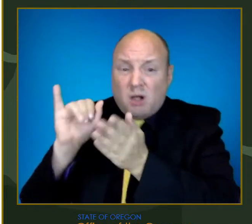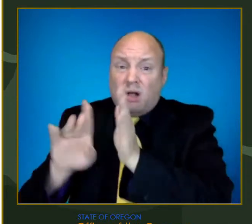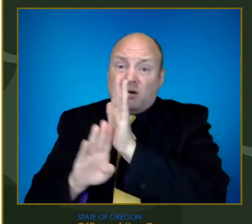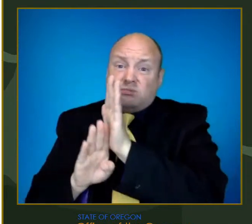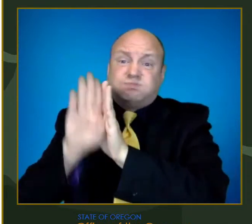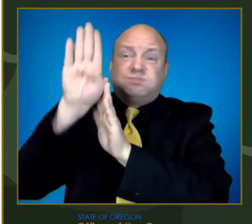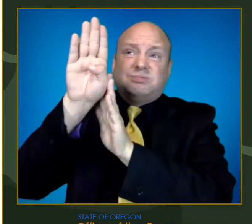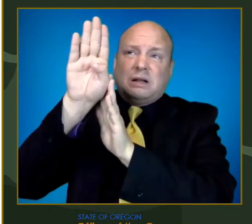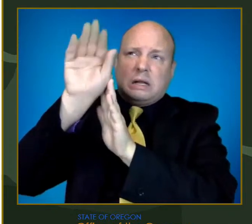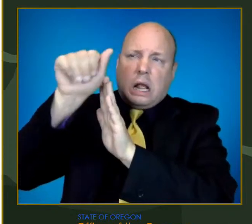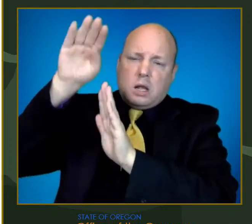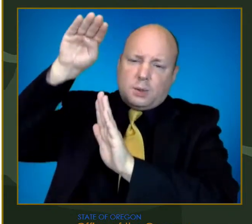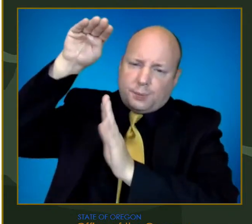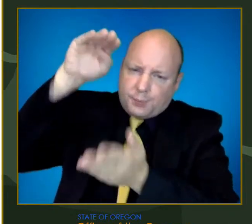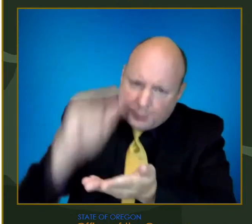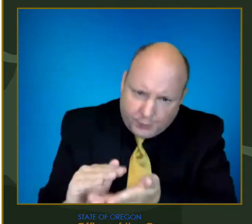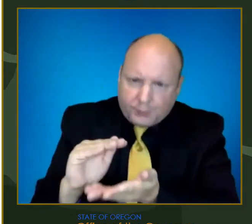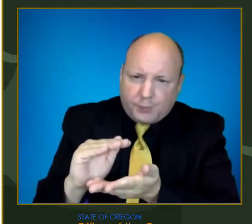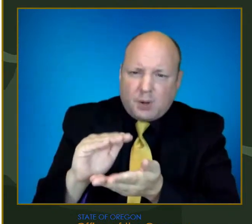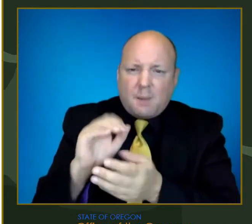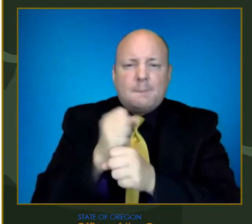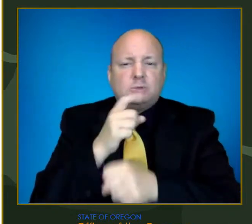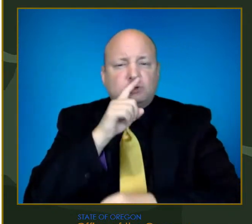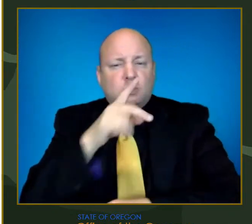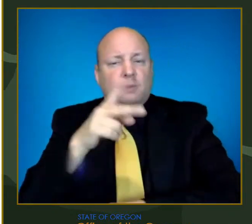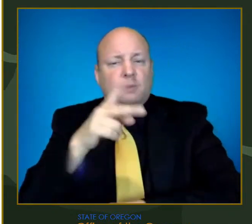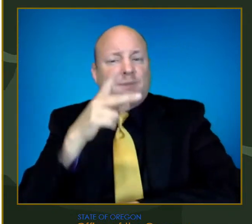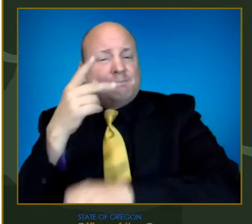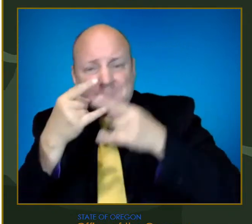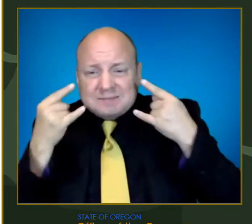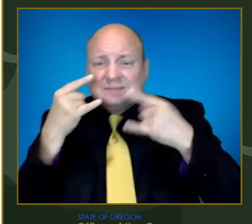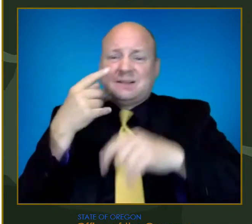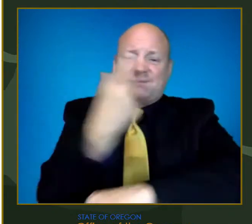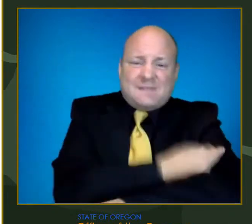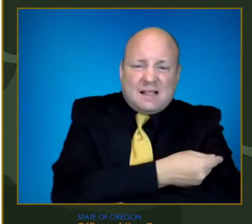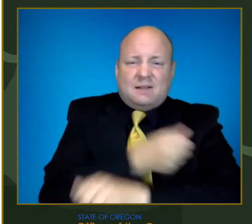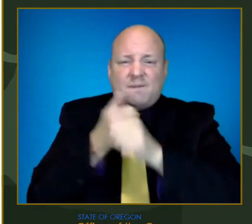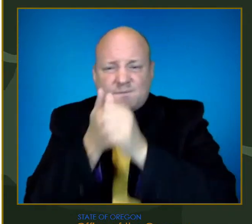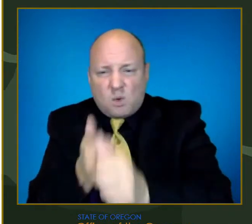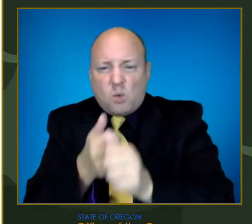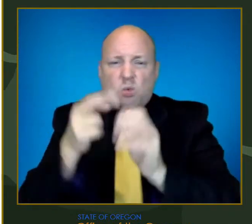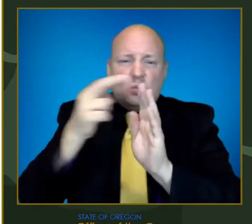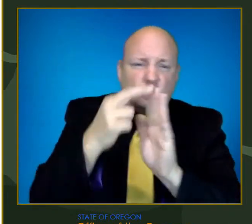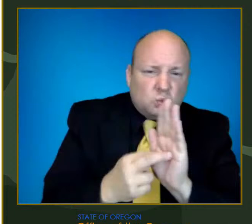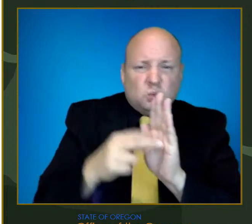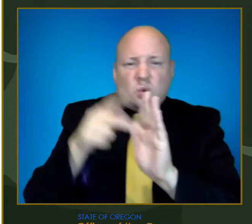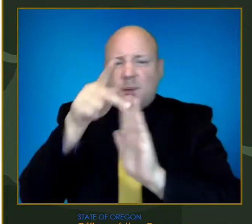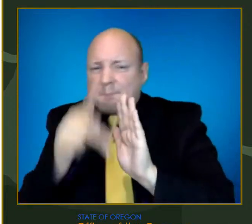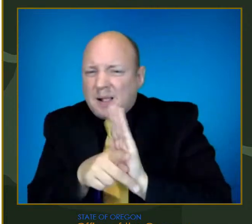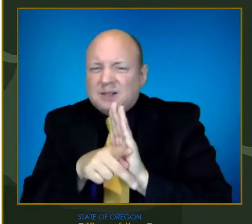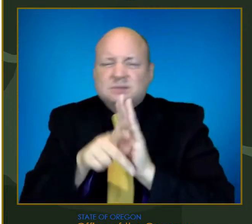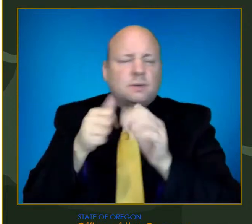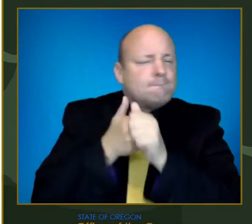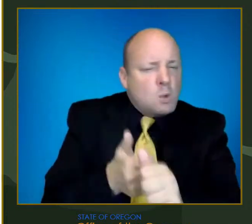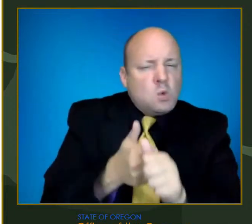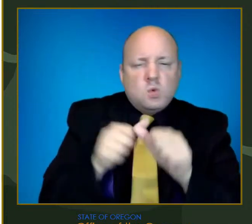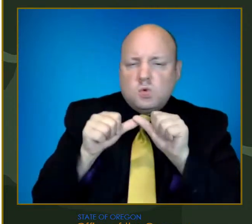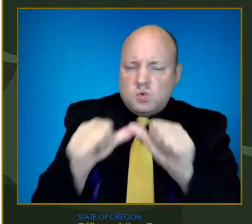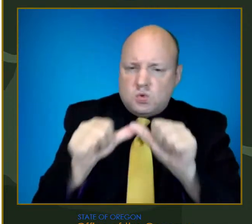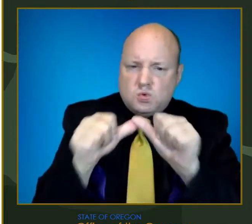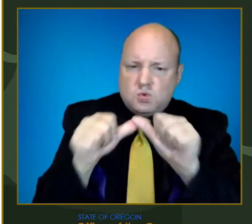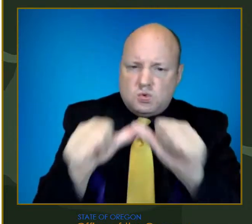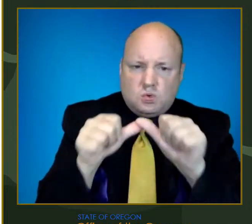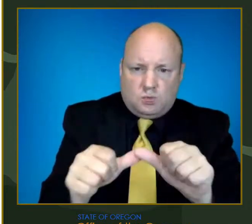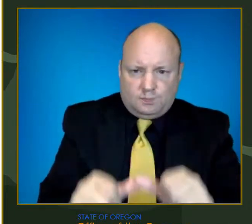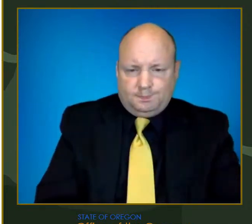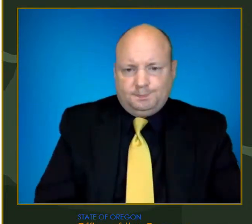mask and by remaining faithful to the mitigation measures that have worked to reverse previous surges. To